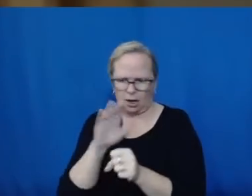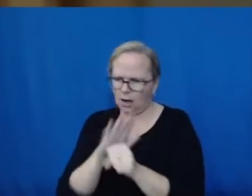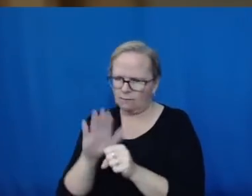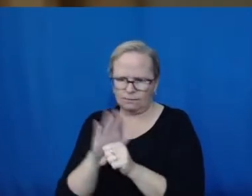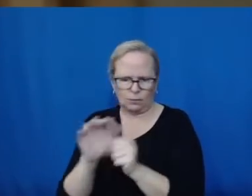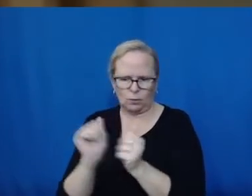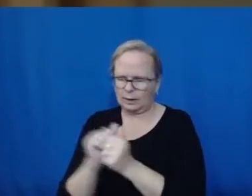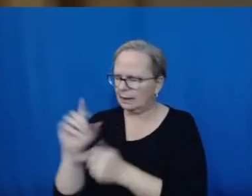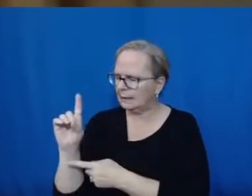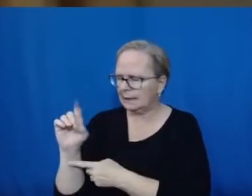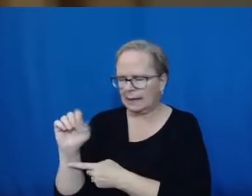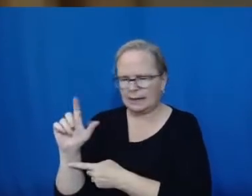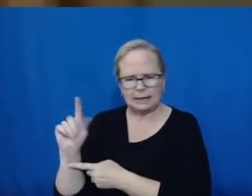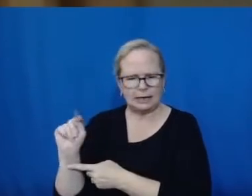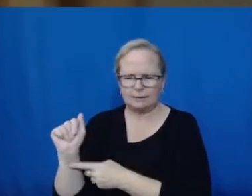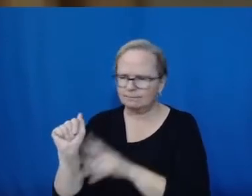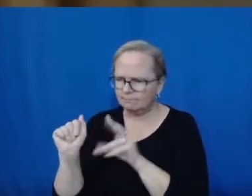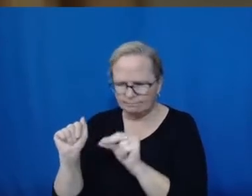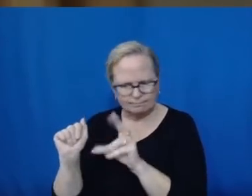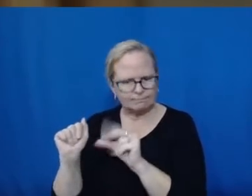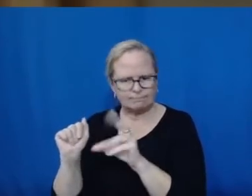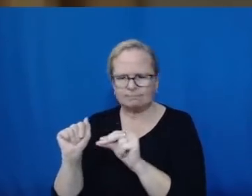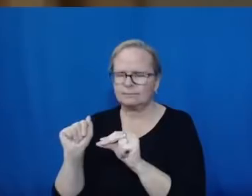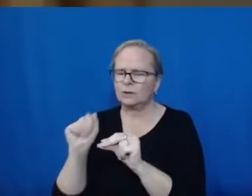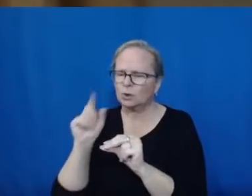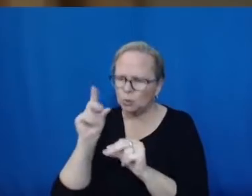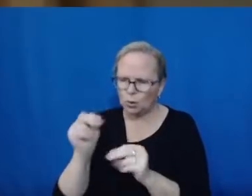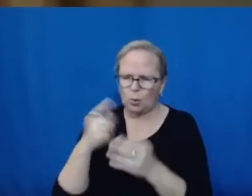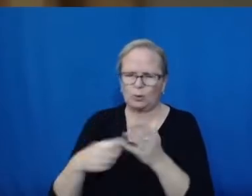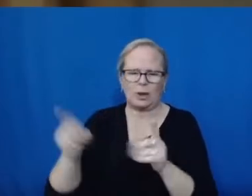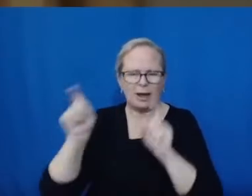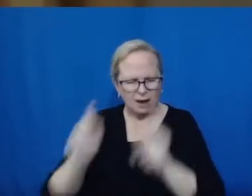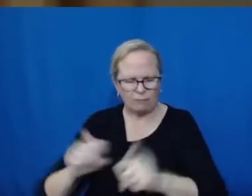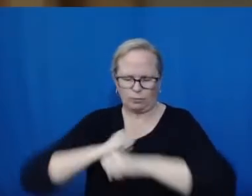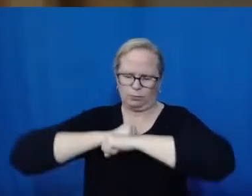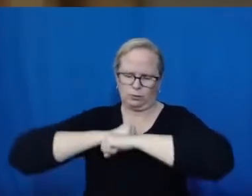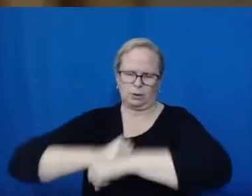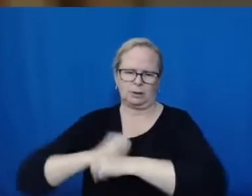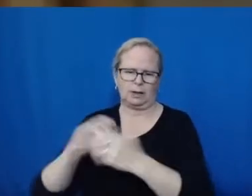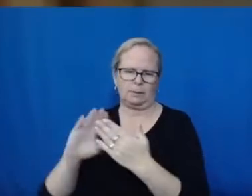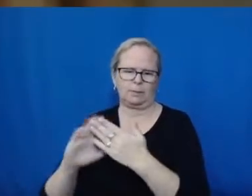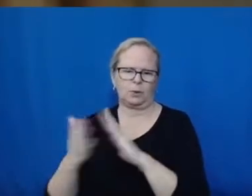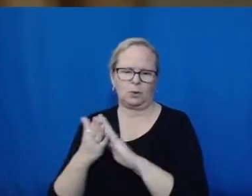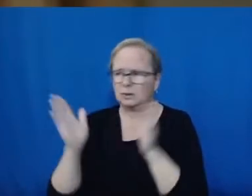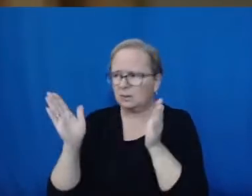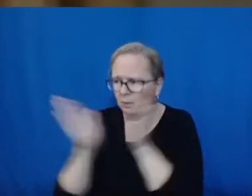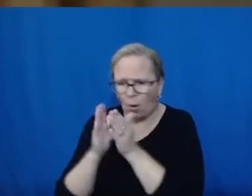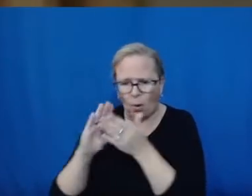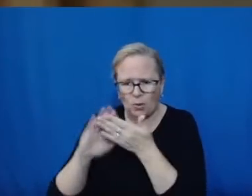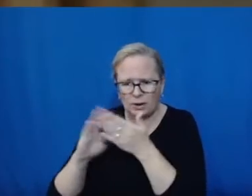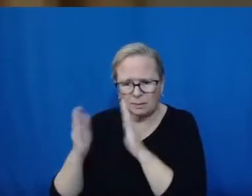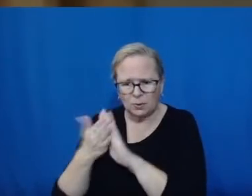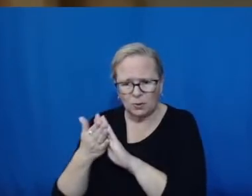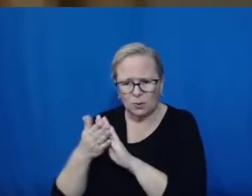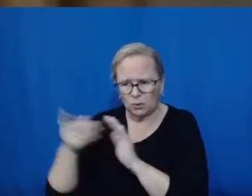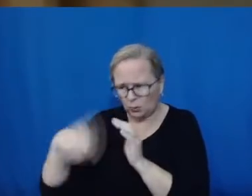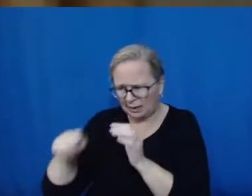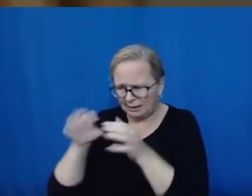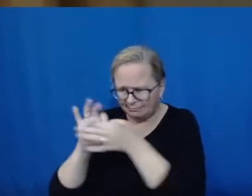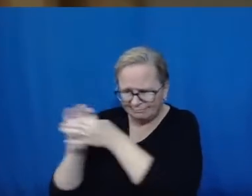Delta variant, and we need to do what we can to protect our community, because when you live in a small town, we're all in it together,